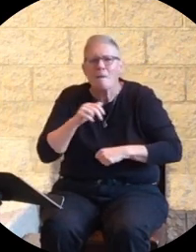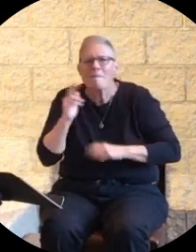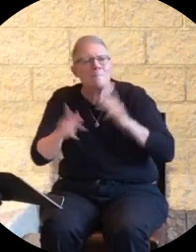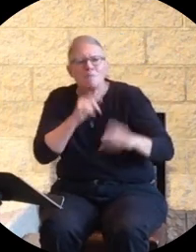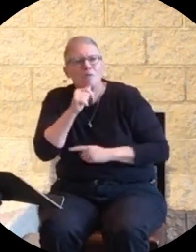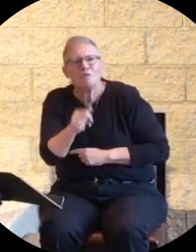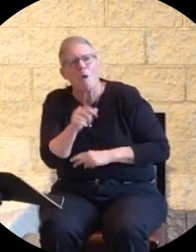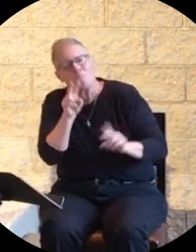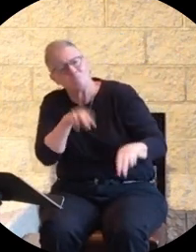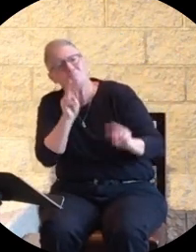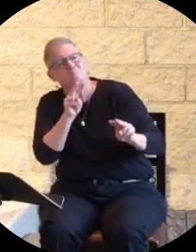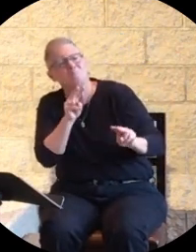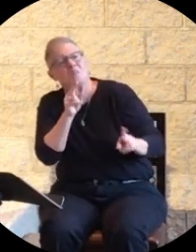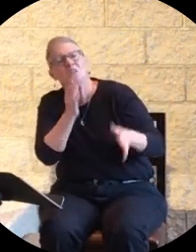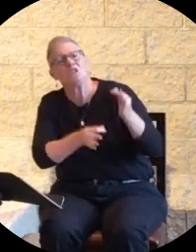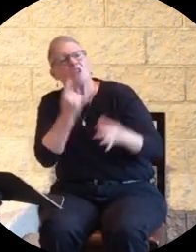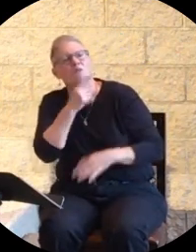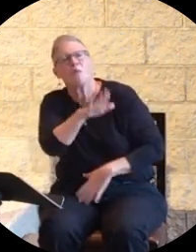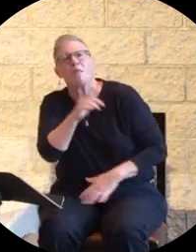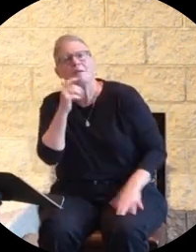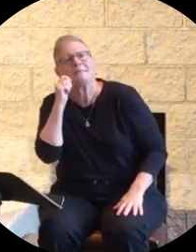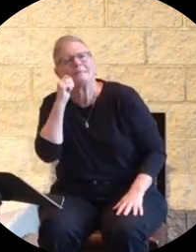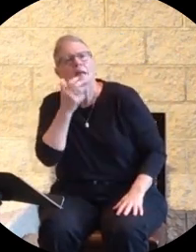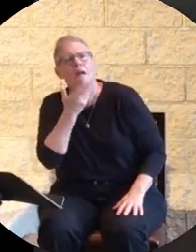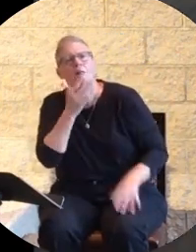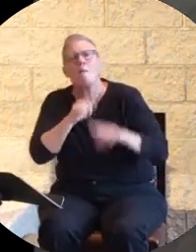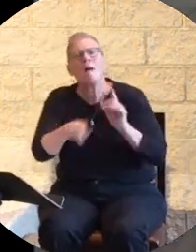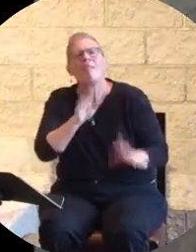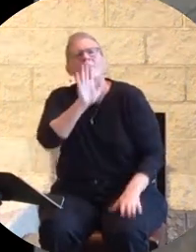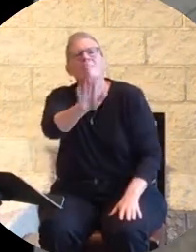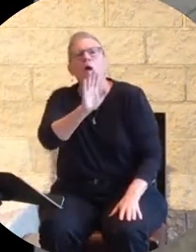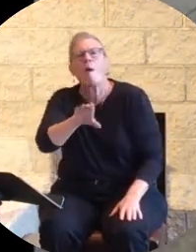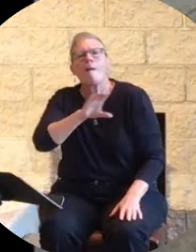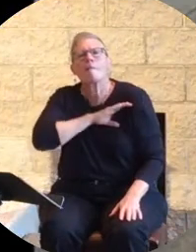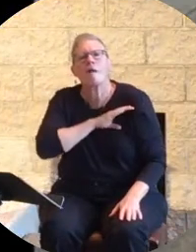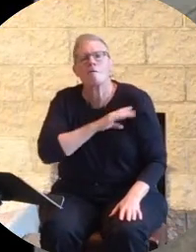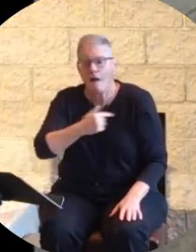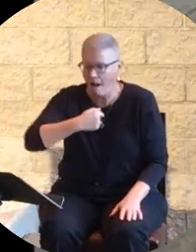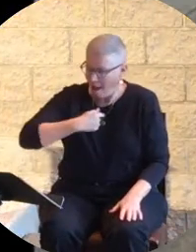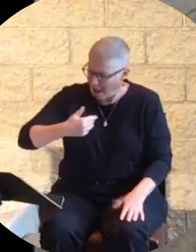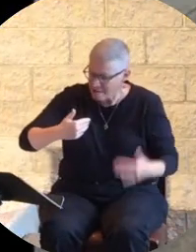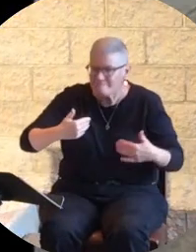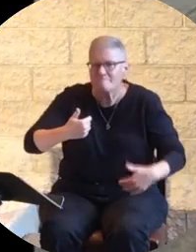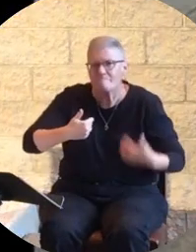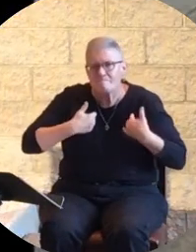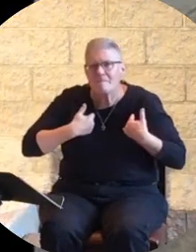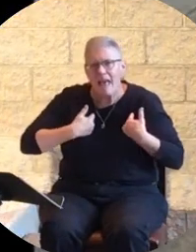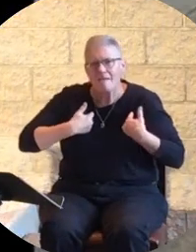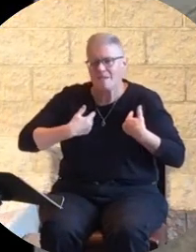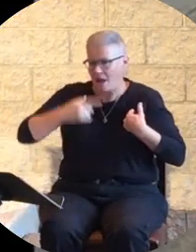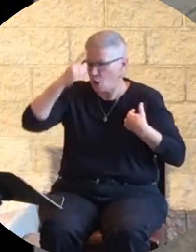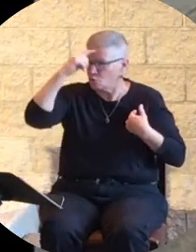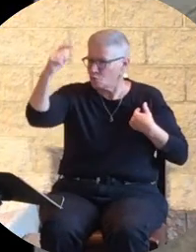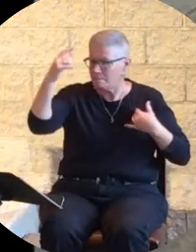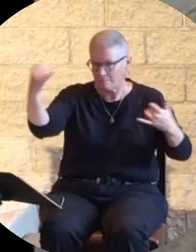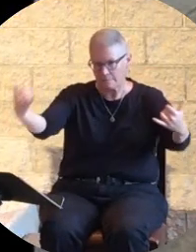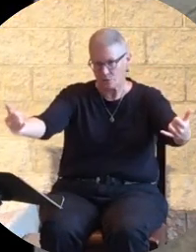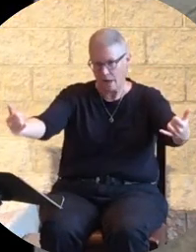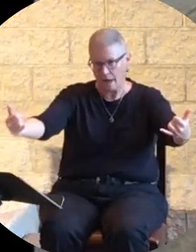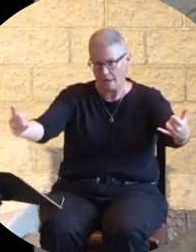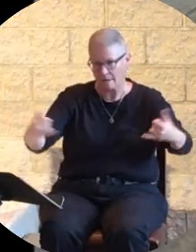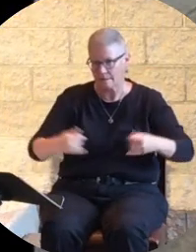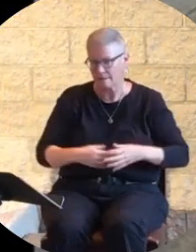color of their skin, but by the content of their character. I have a dream today.